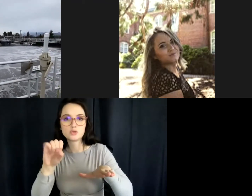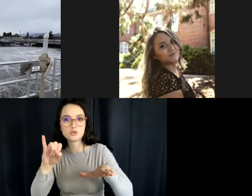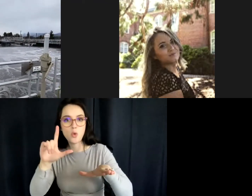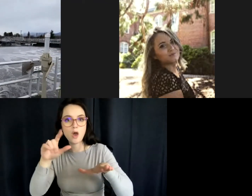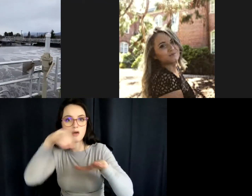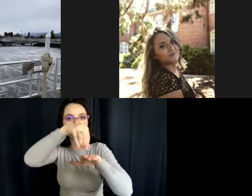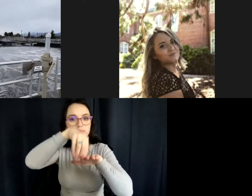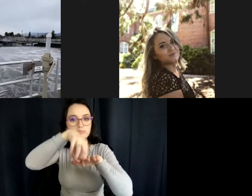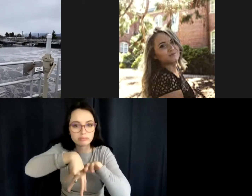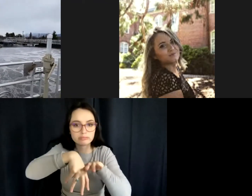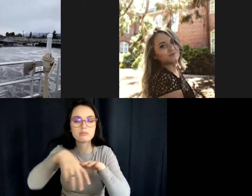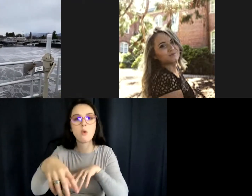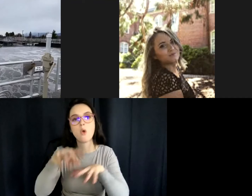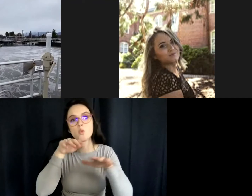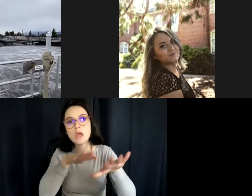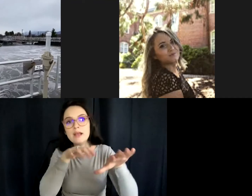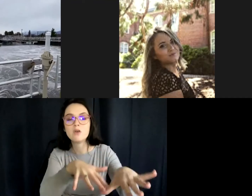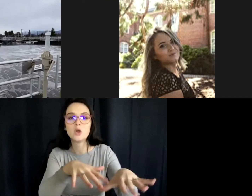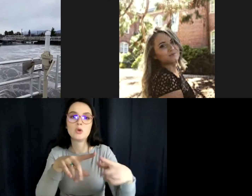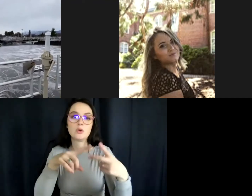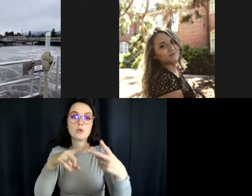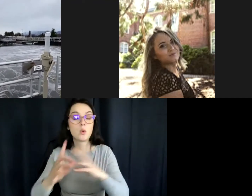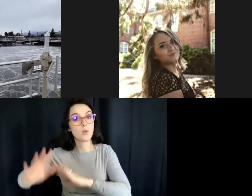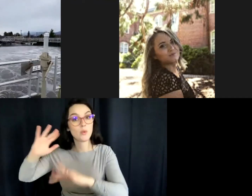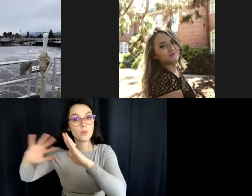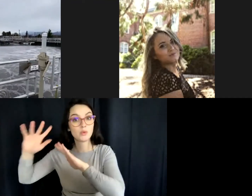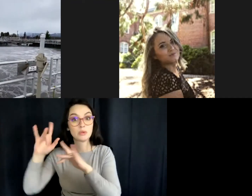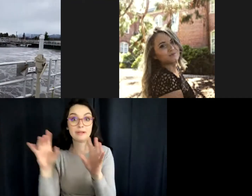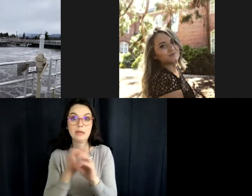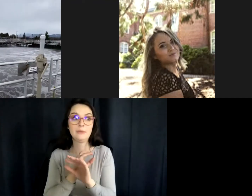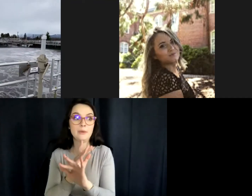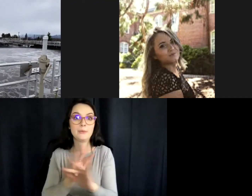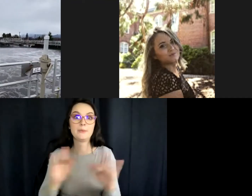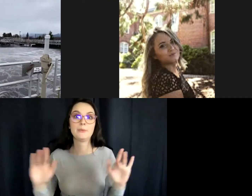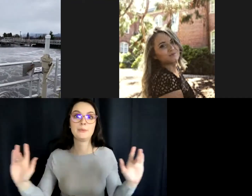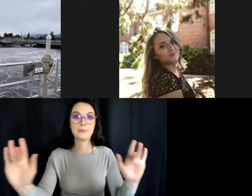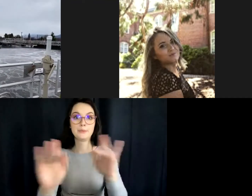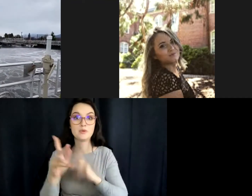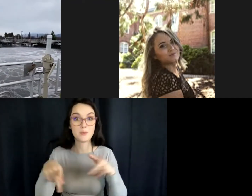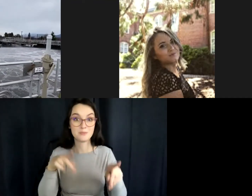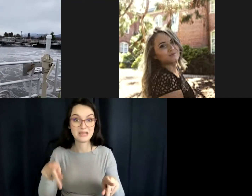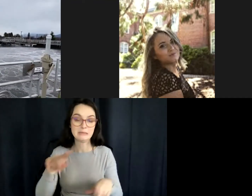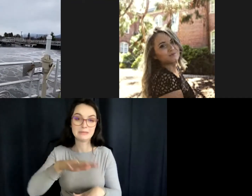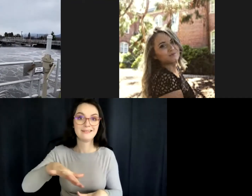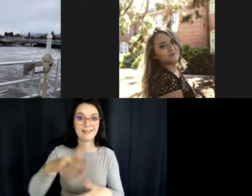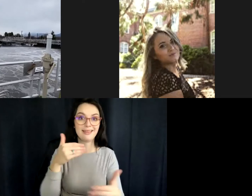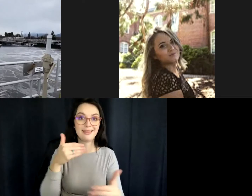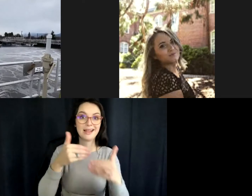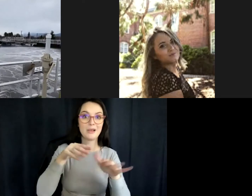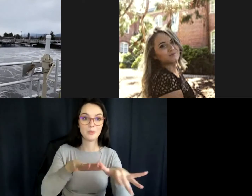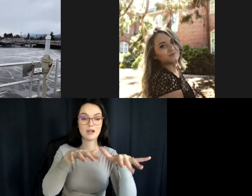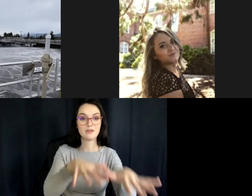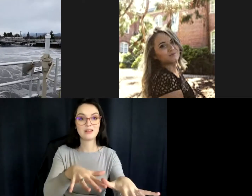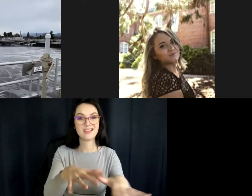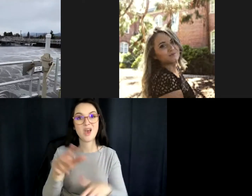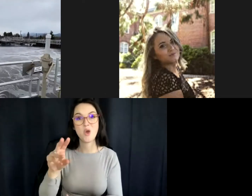start forming together what's called a flock. They start getting lazy because they're so fat and happy. And then those flocks, as we move the